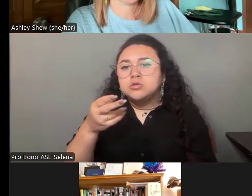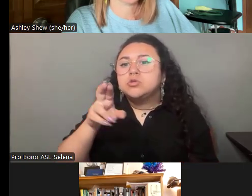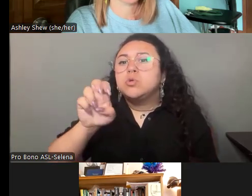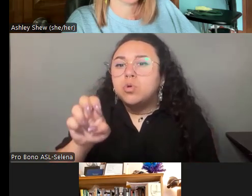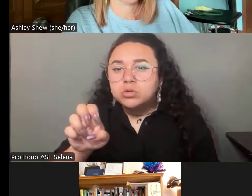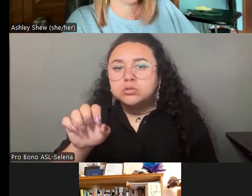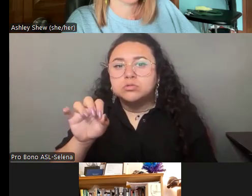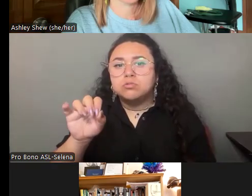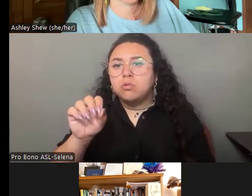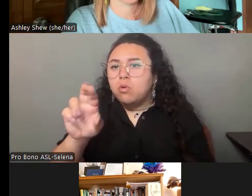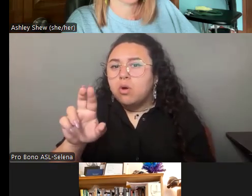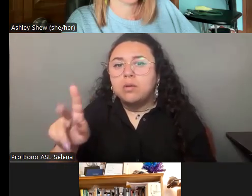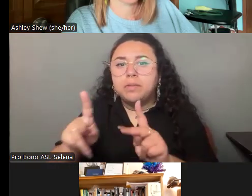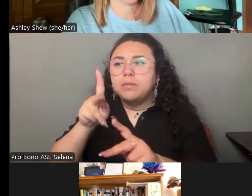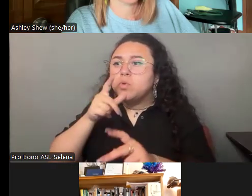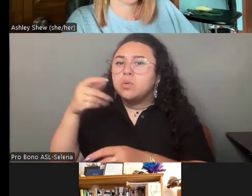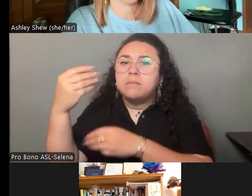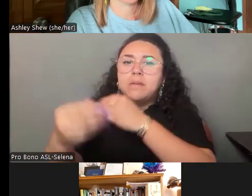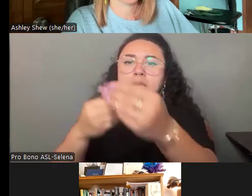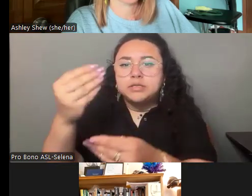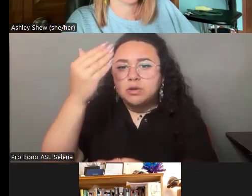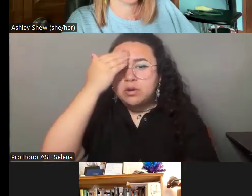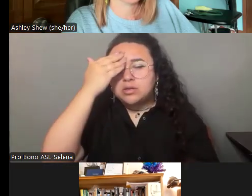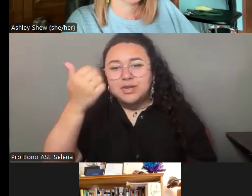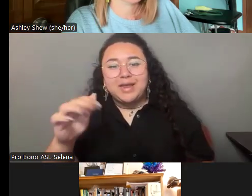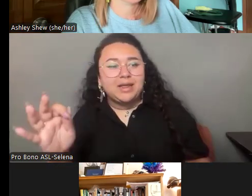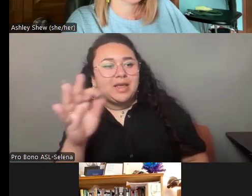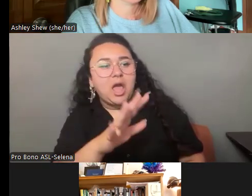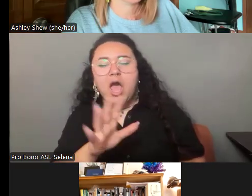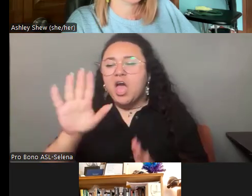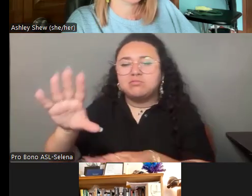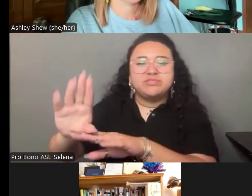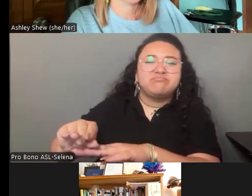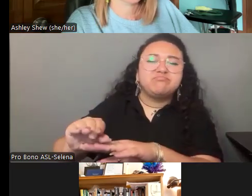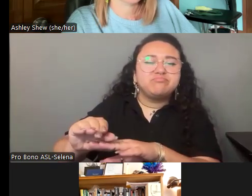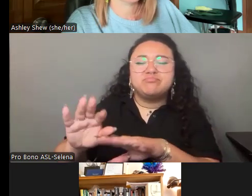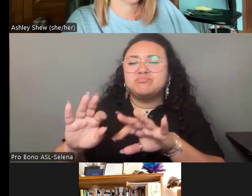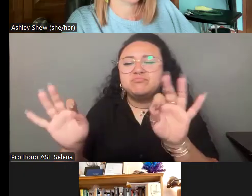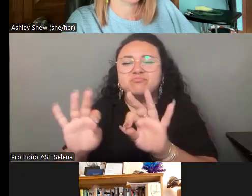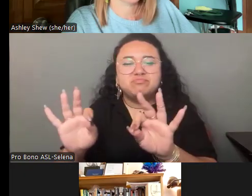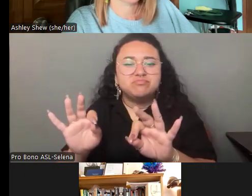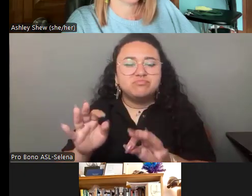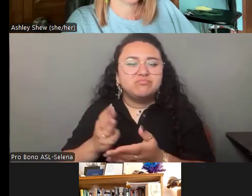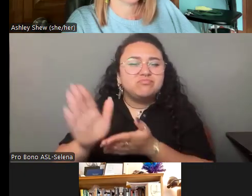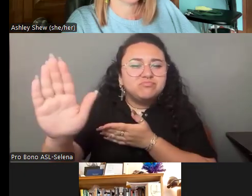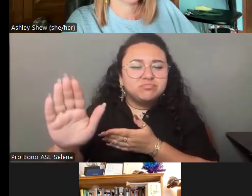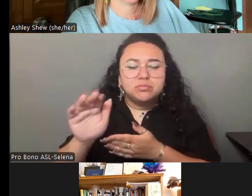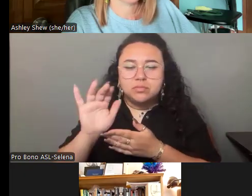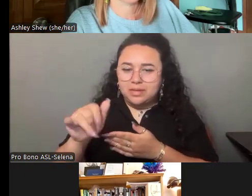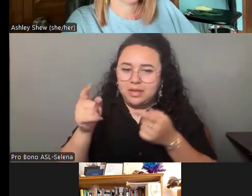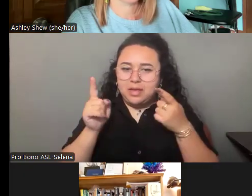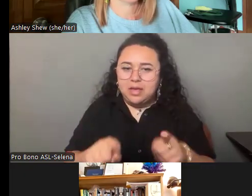result, any contribution that they may make is devalued or dismissed out of hand. This happens